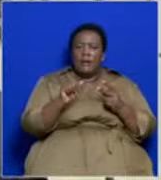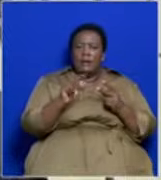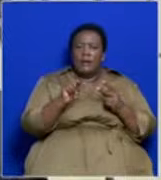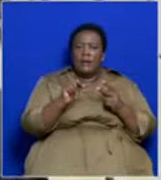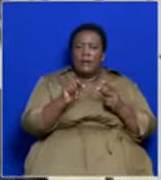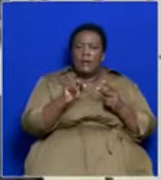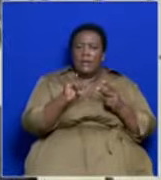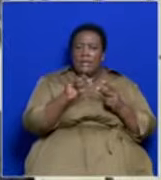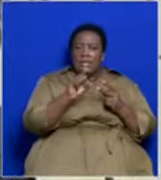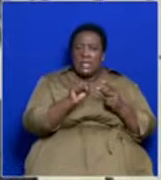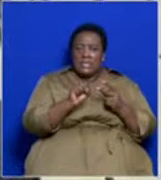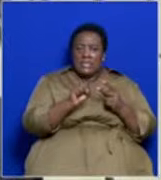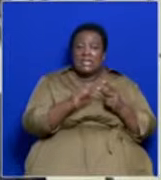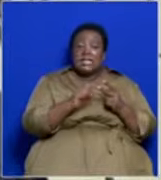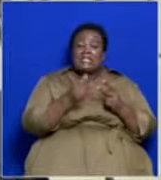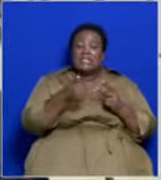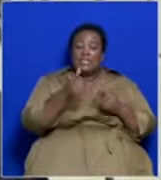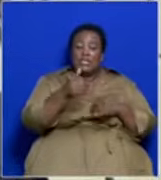estimated value of